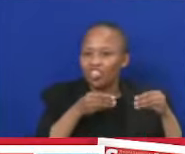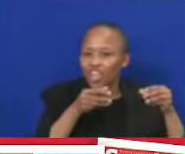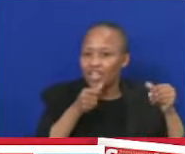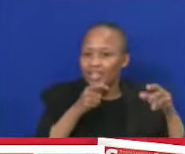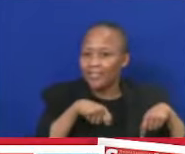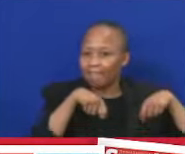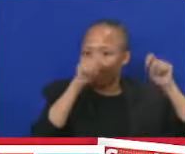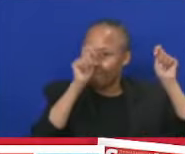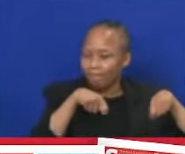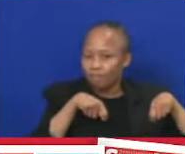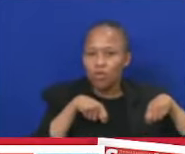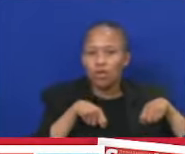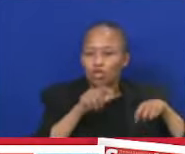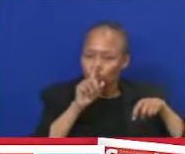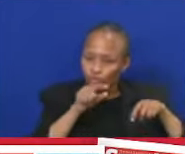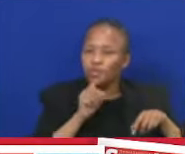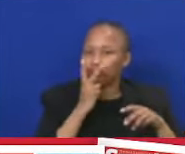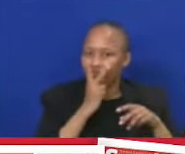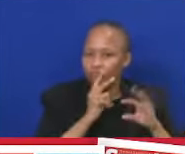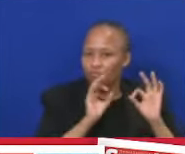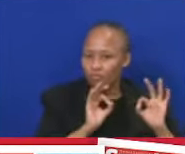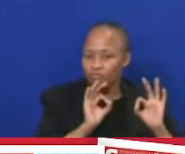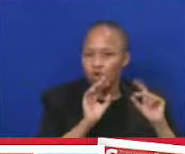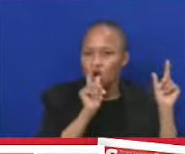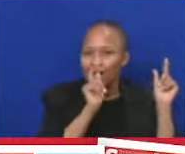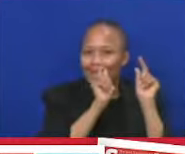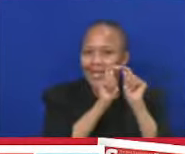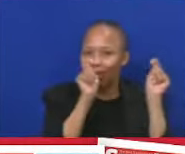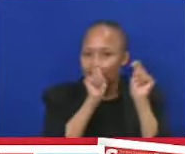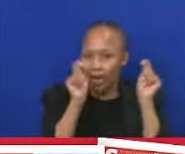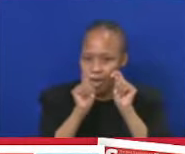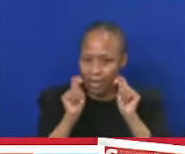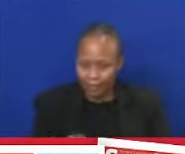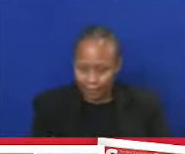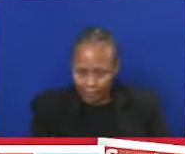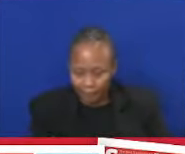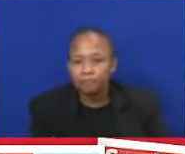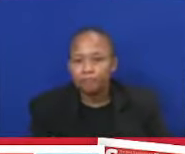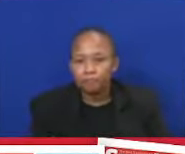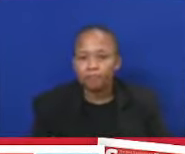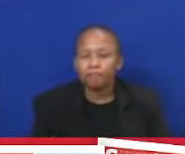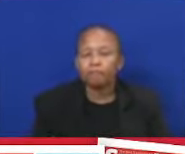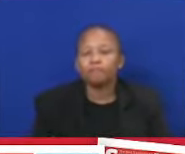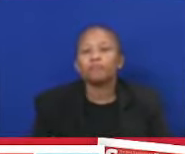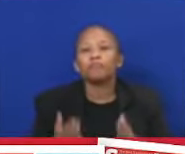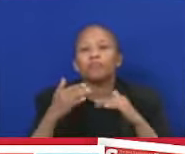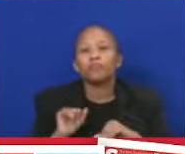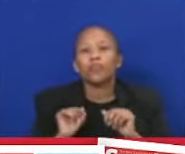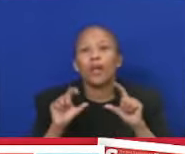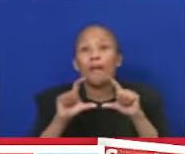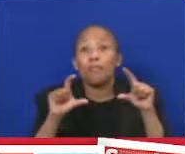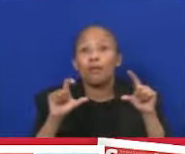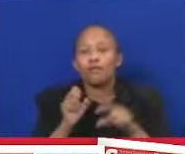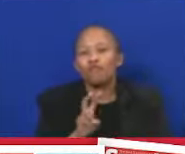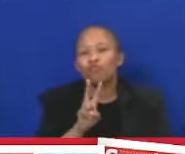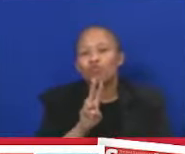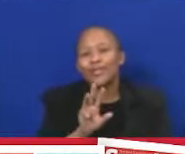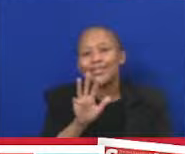Thank you, Witness C. With reference to paragraph 29, did